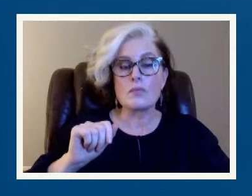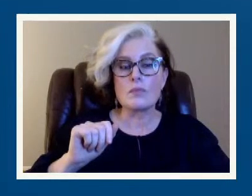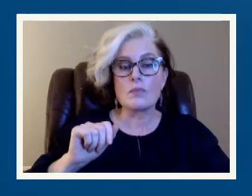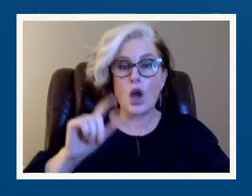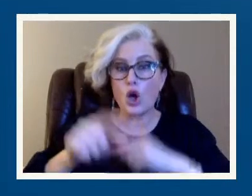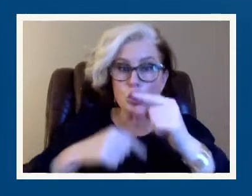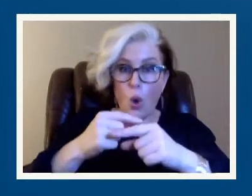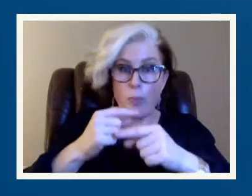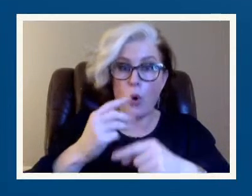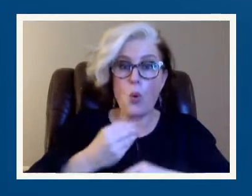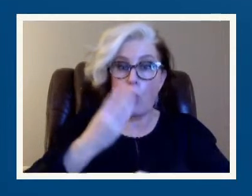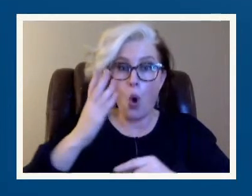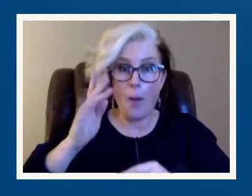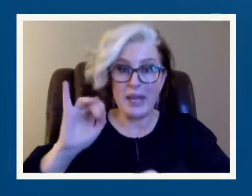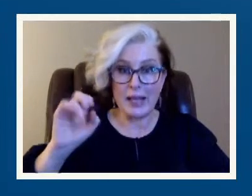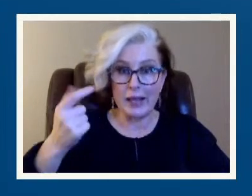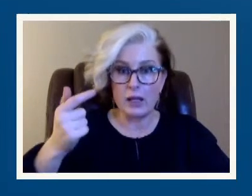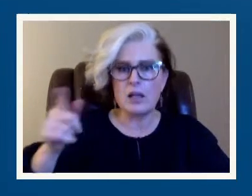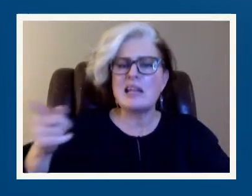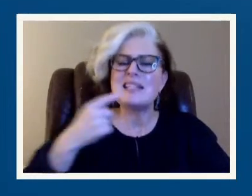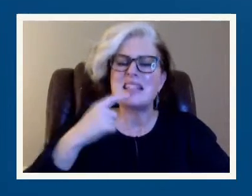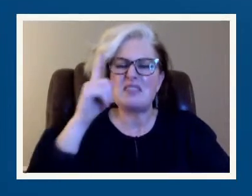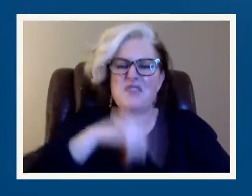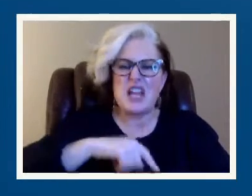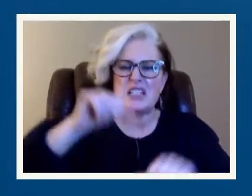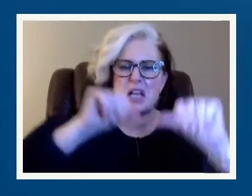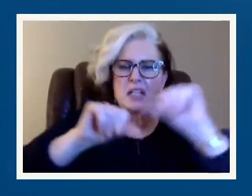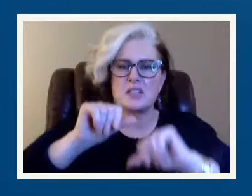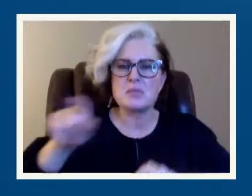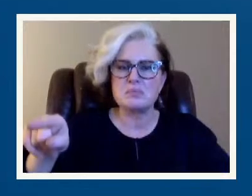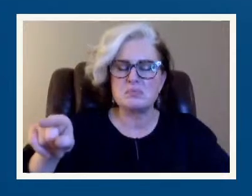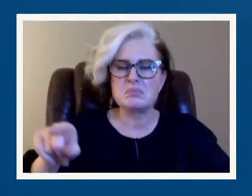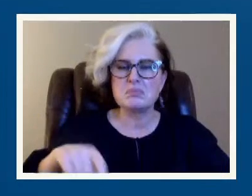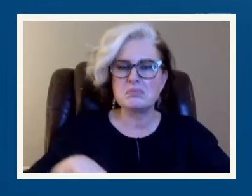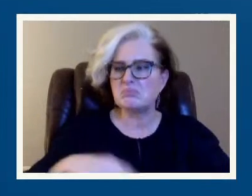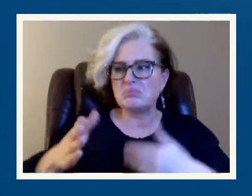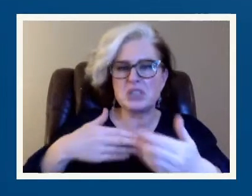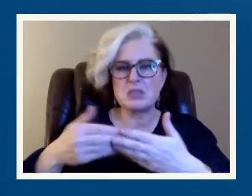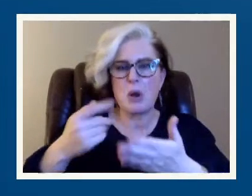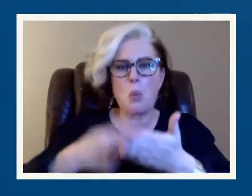Global warming, he says it's fake science. Doesn't matter what the thermometers say.